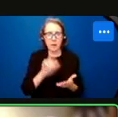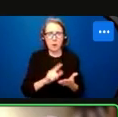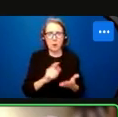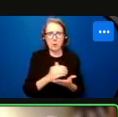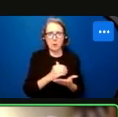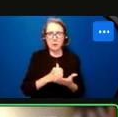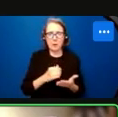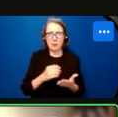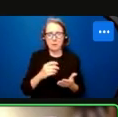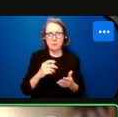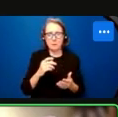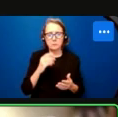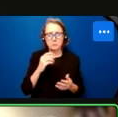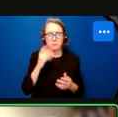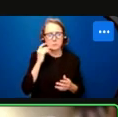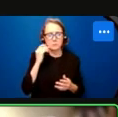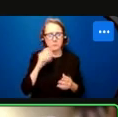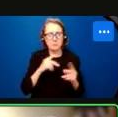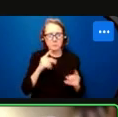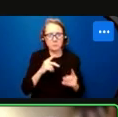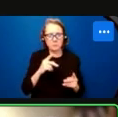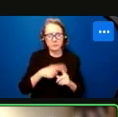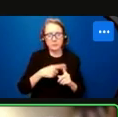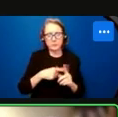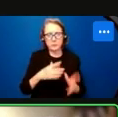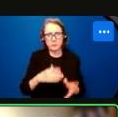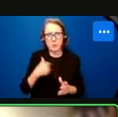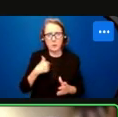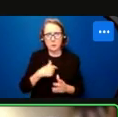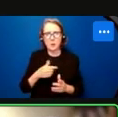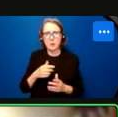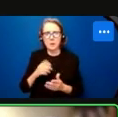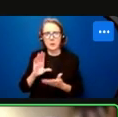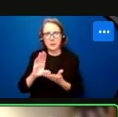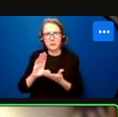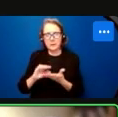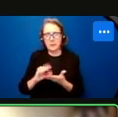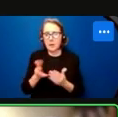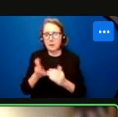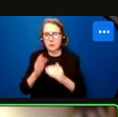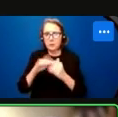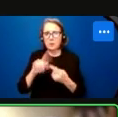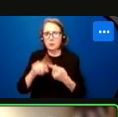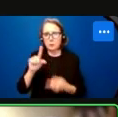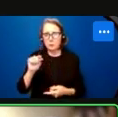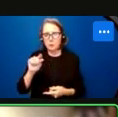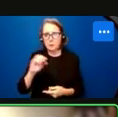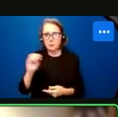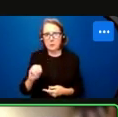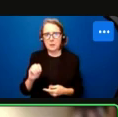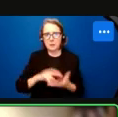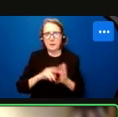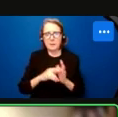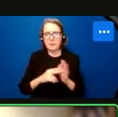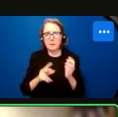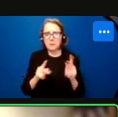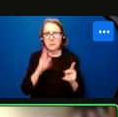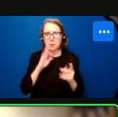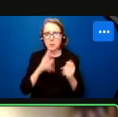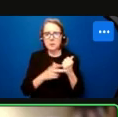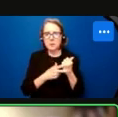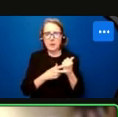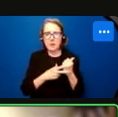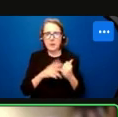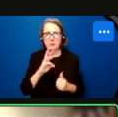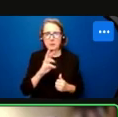to increase the discount to 20%. With a standard 35-gallon cart service, this is a savings of $6.19 each